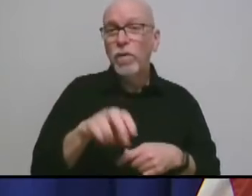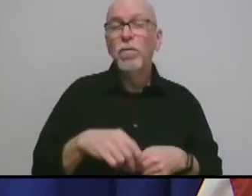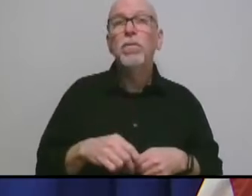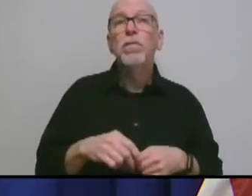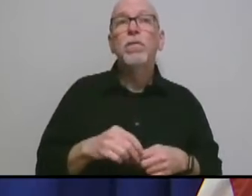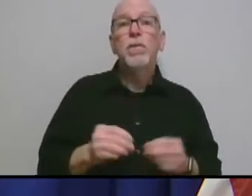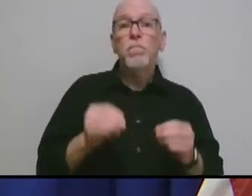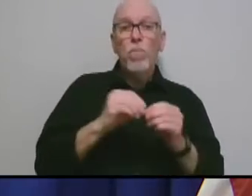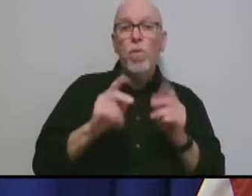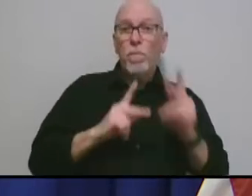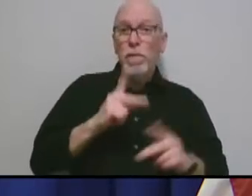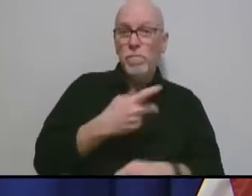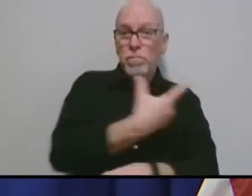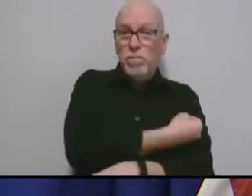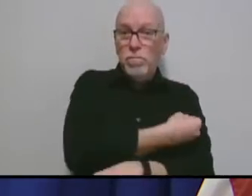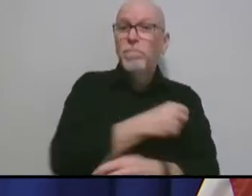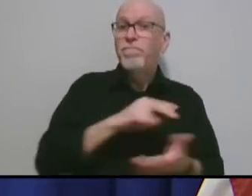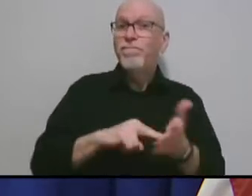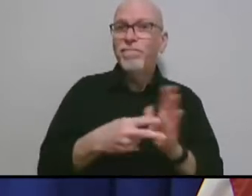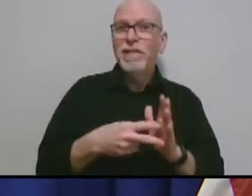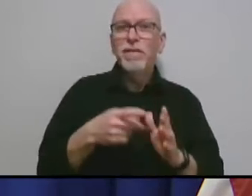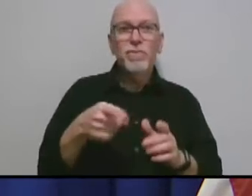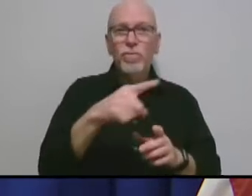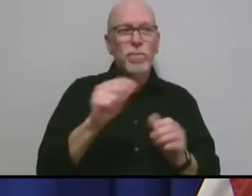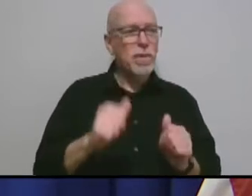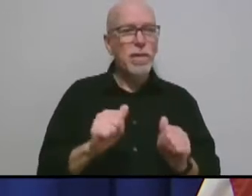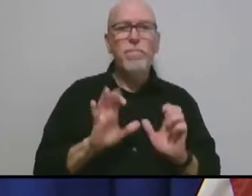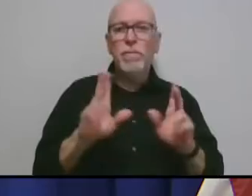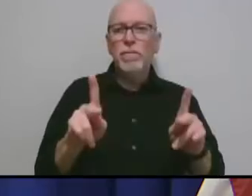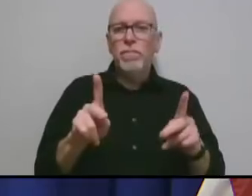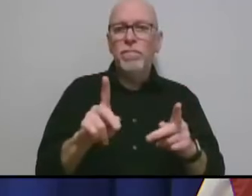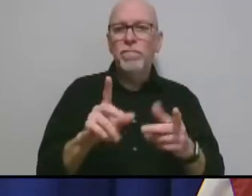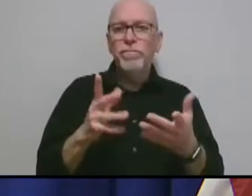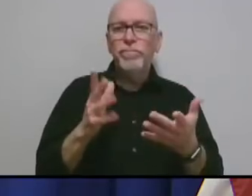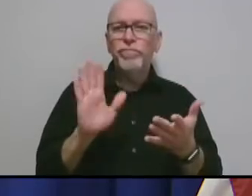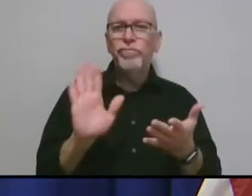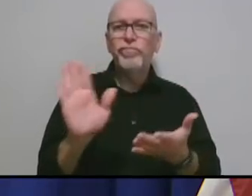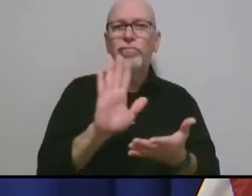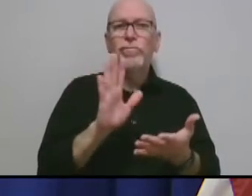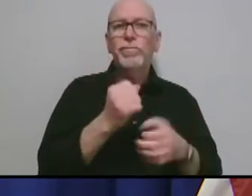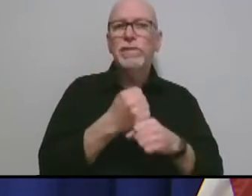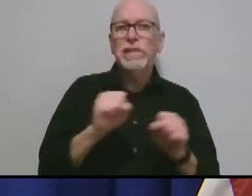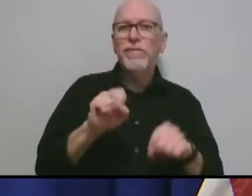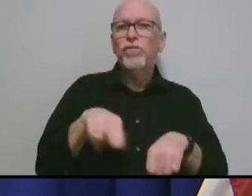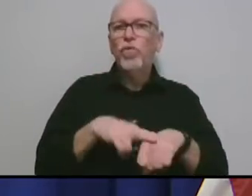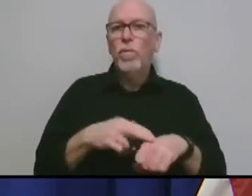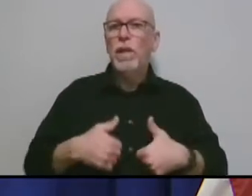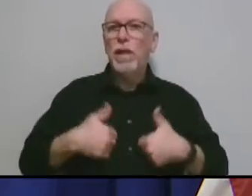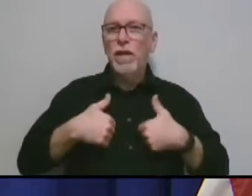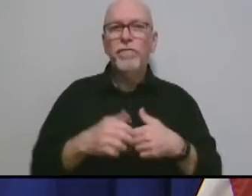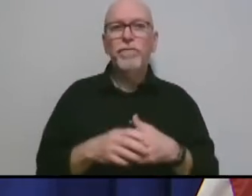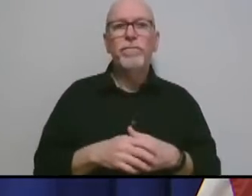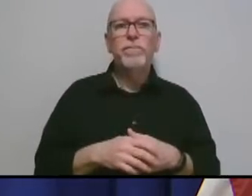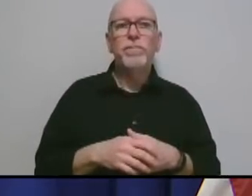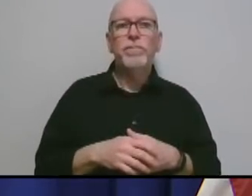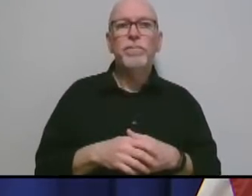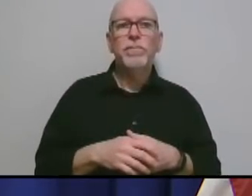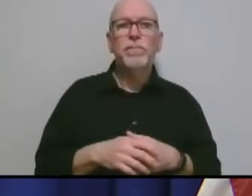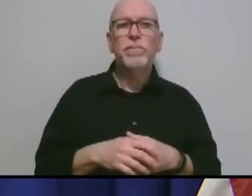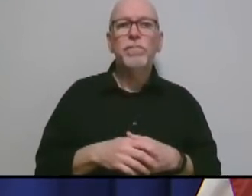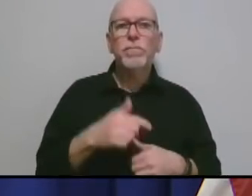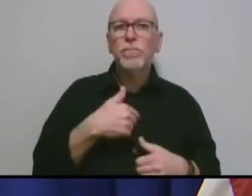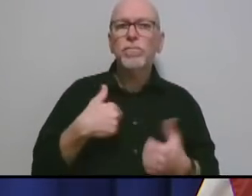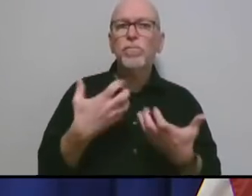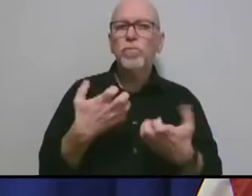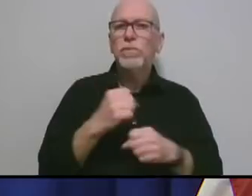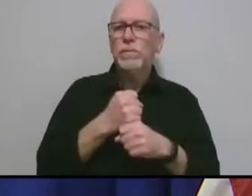that get vaccinated, this gets you back to your safe and normal life. And we want to make